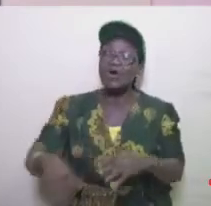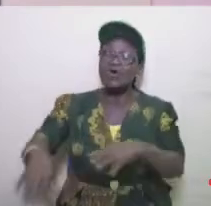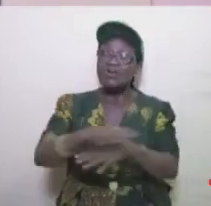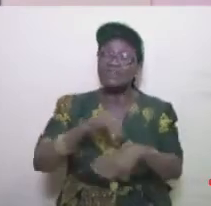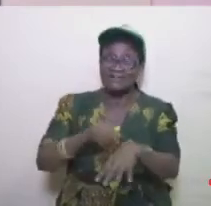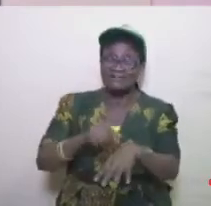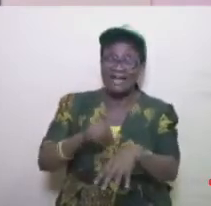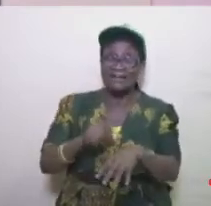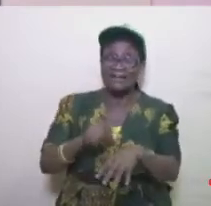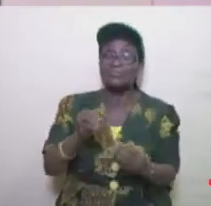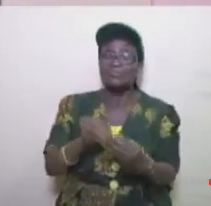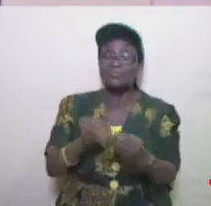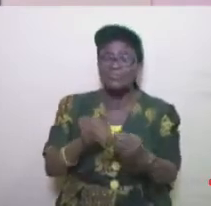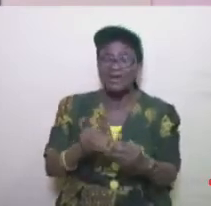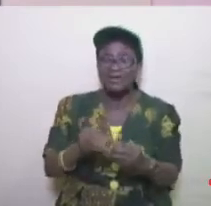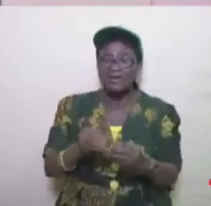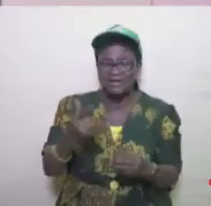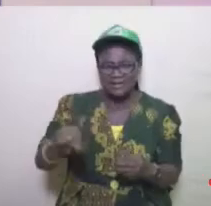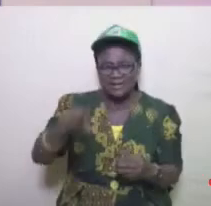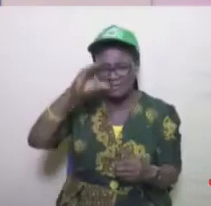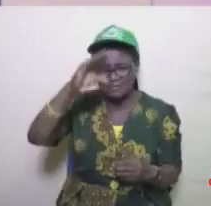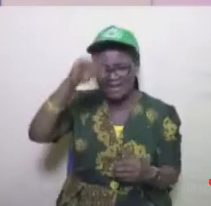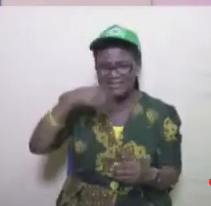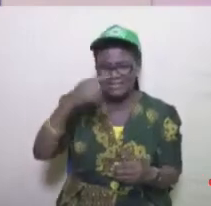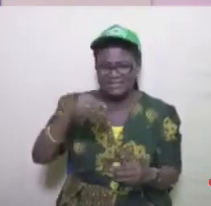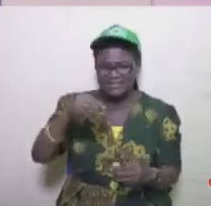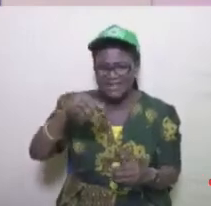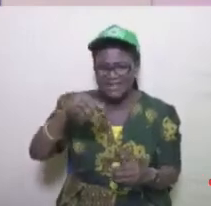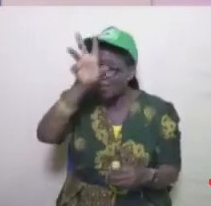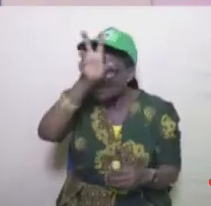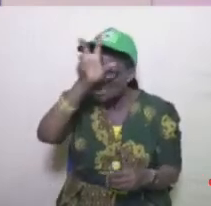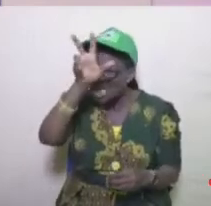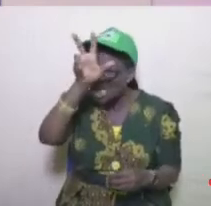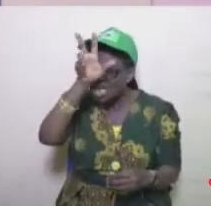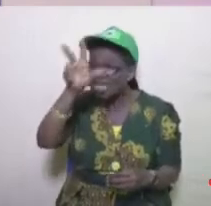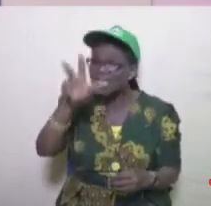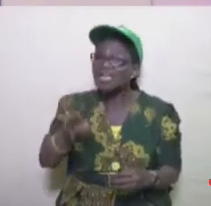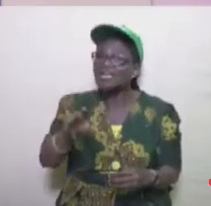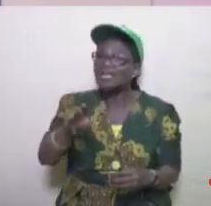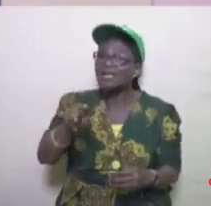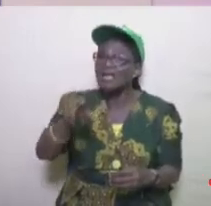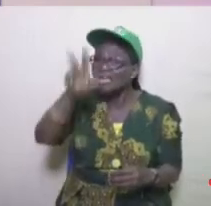said, chicken! The man said, chicken!